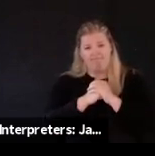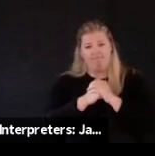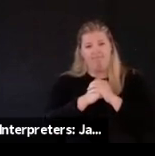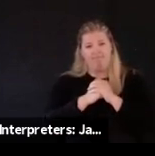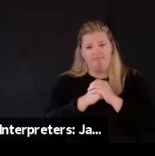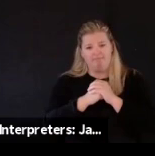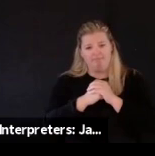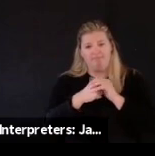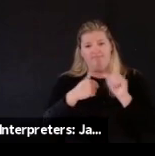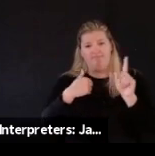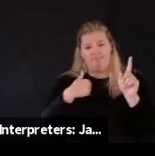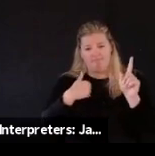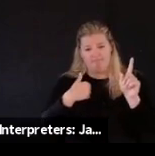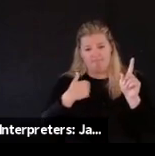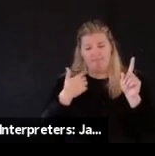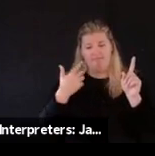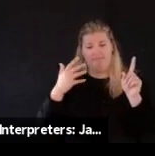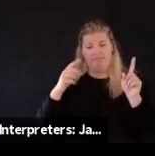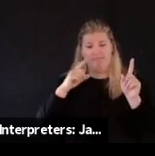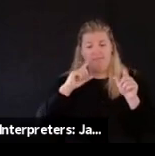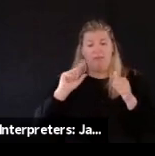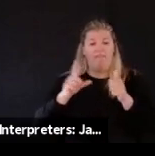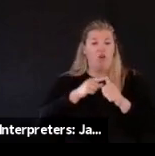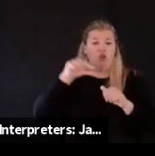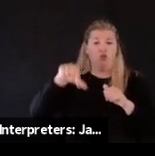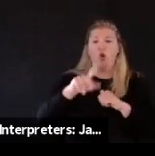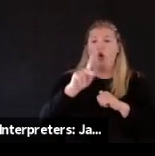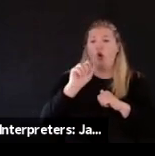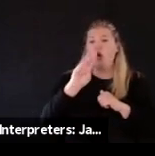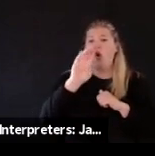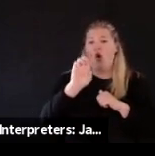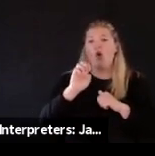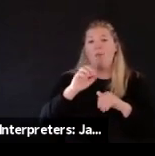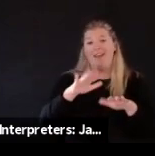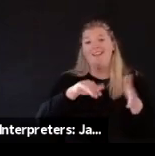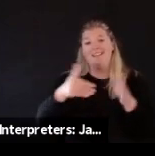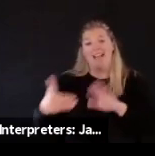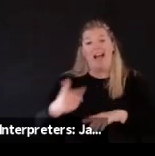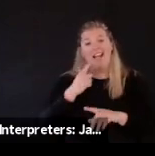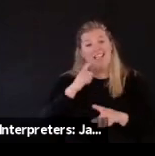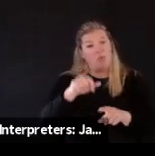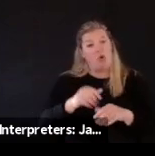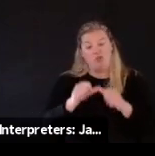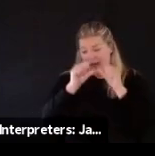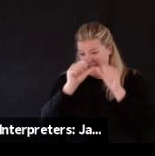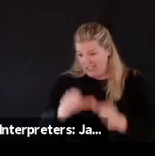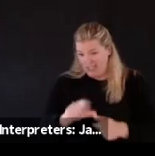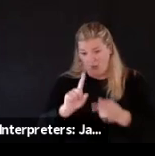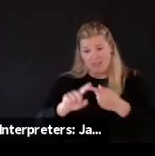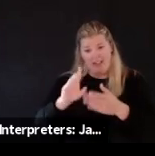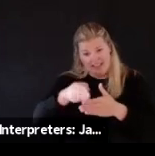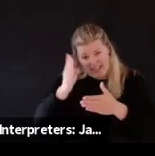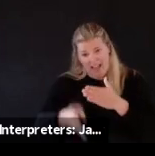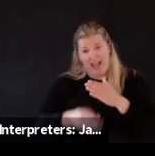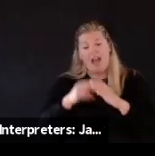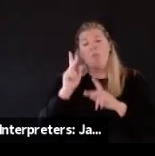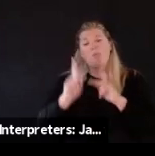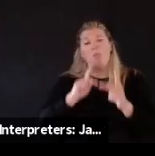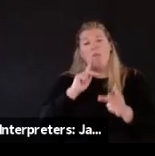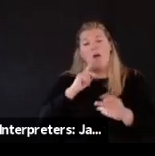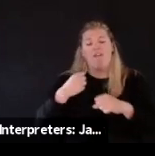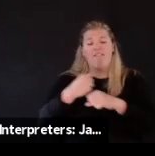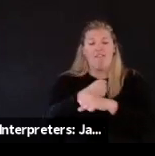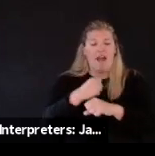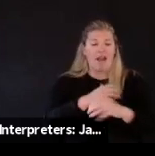Got me dealing with some closure. First quarter, Kobe left us. He's supposed to be a closer. Whole world upside down, fighting battles with Corona. Seems to